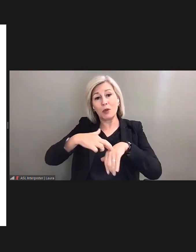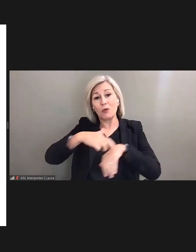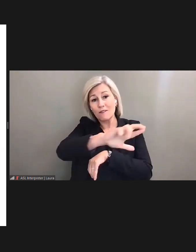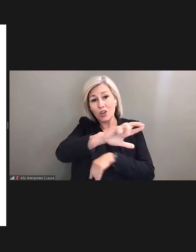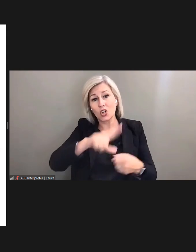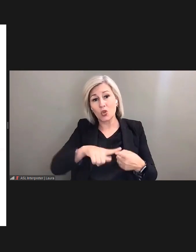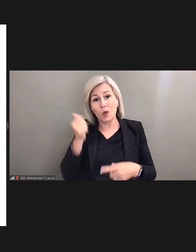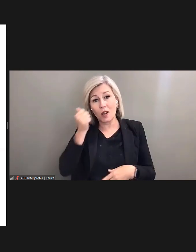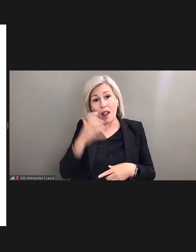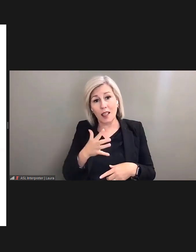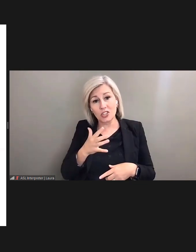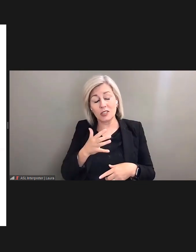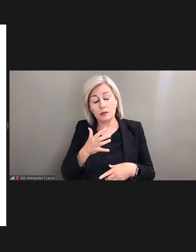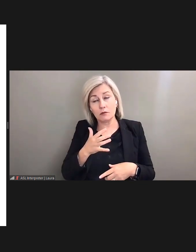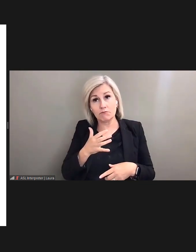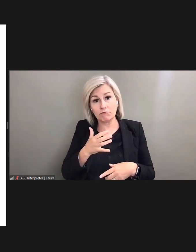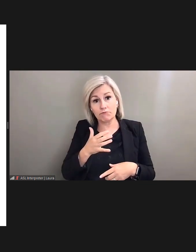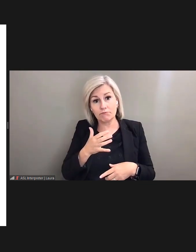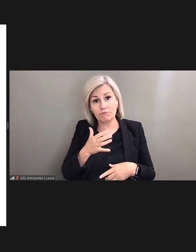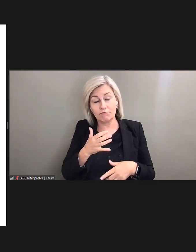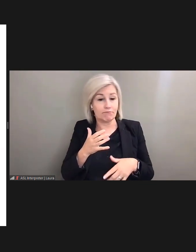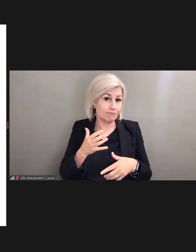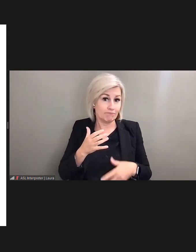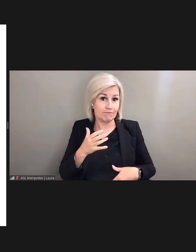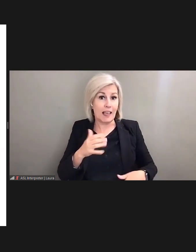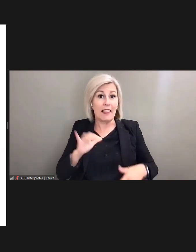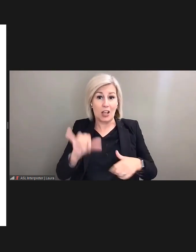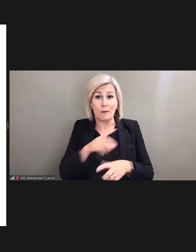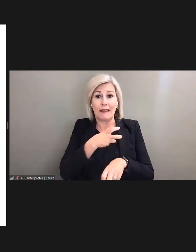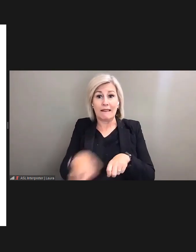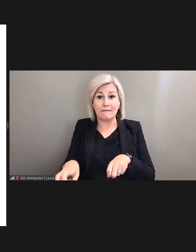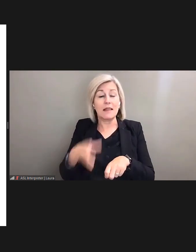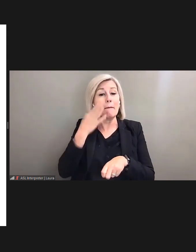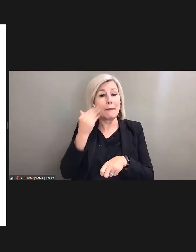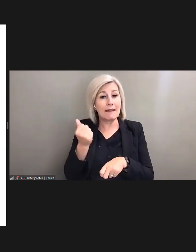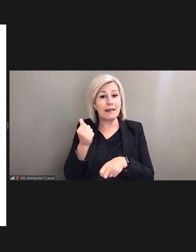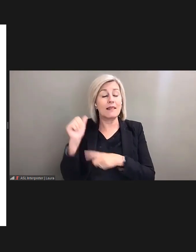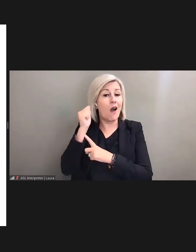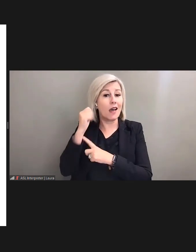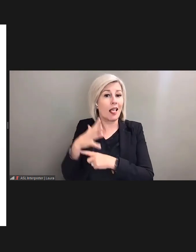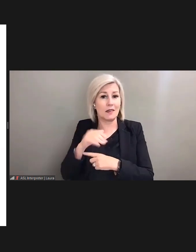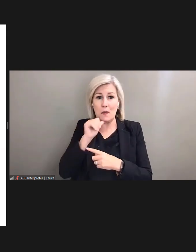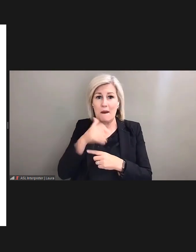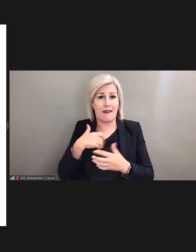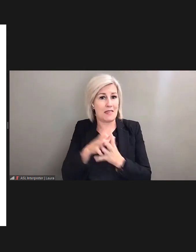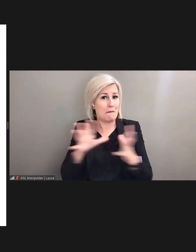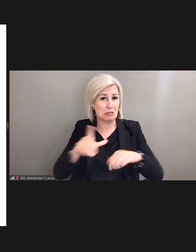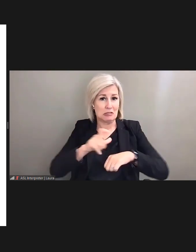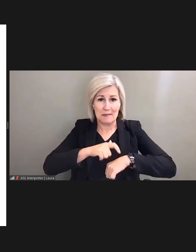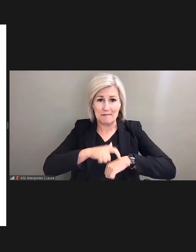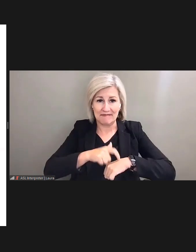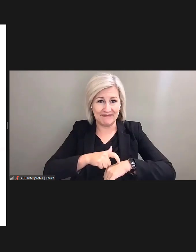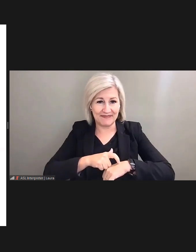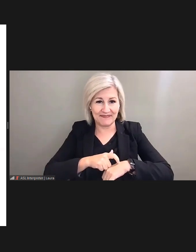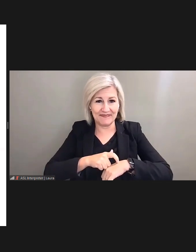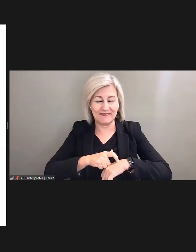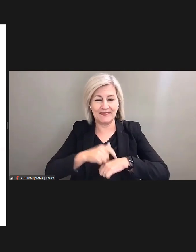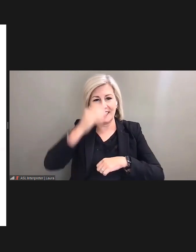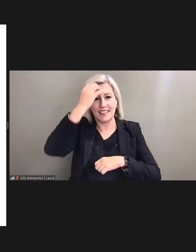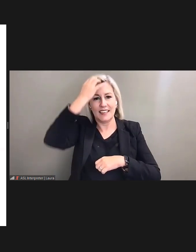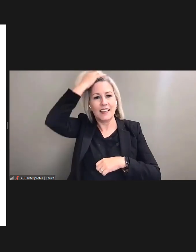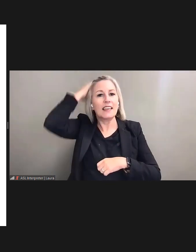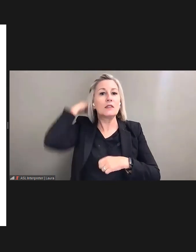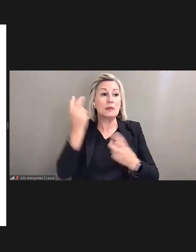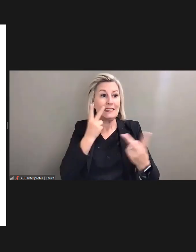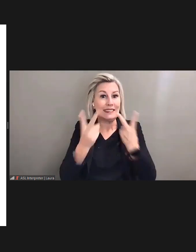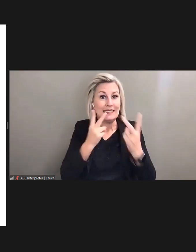to an audiologist, that could be kind of tough because audiologists don't have that much time to see